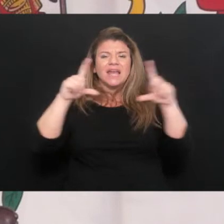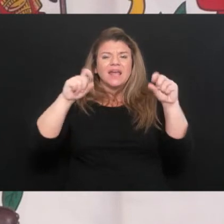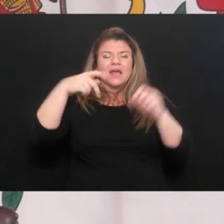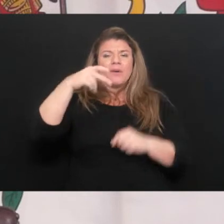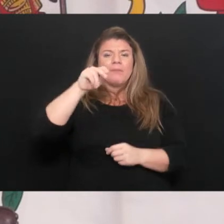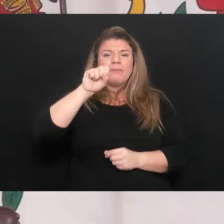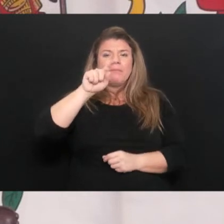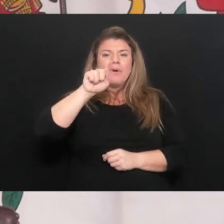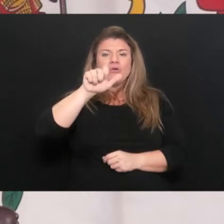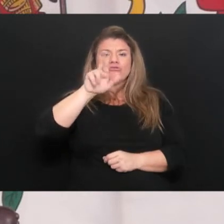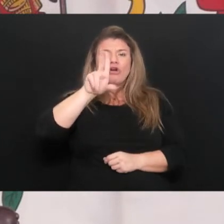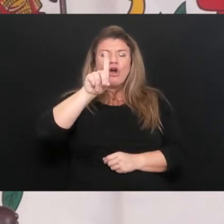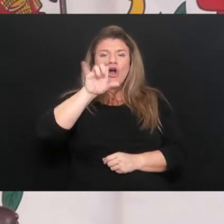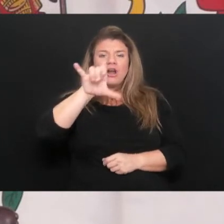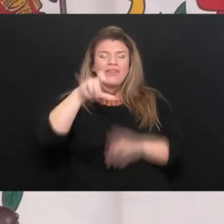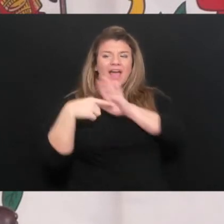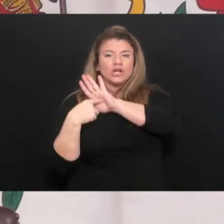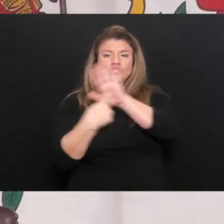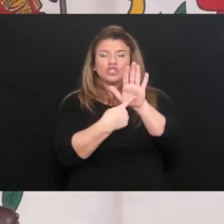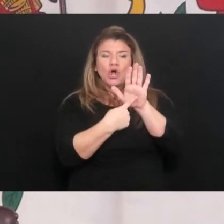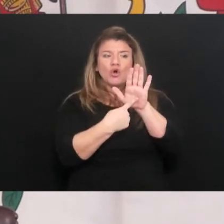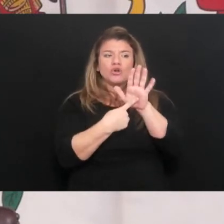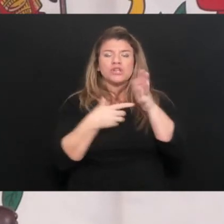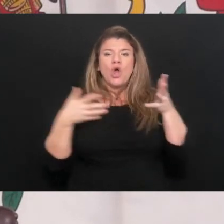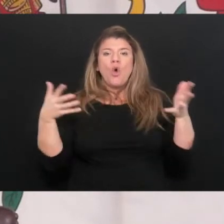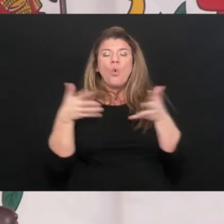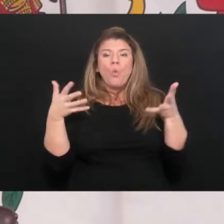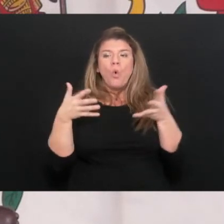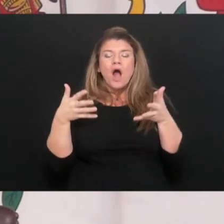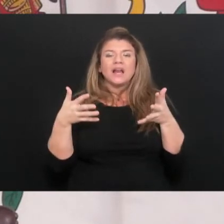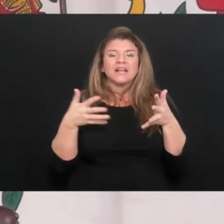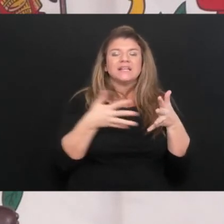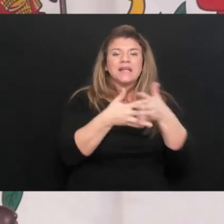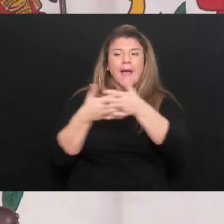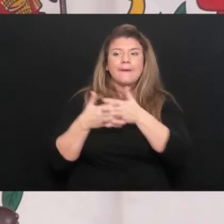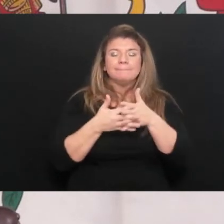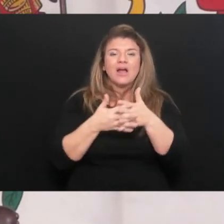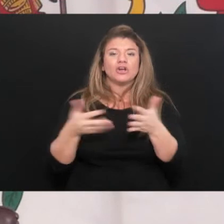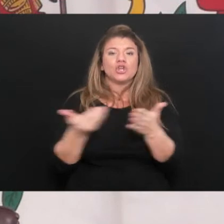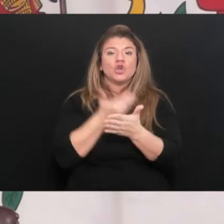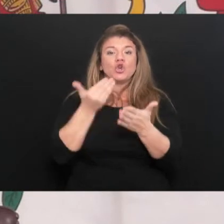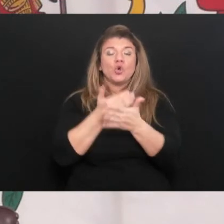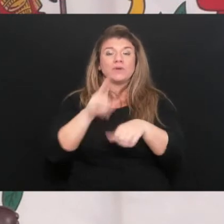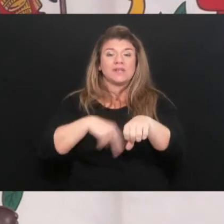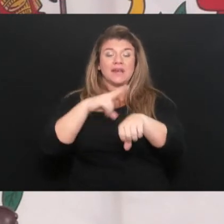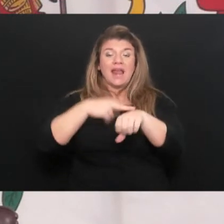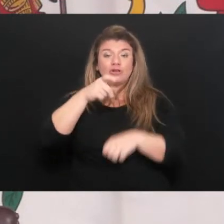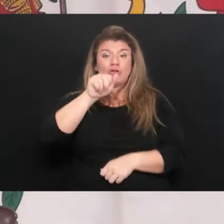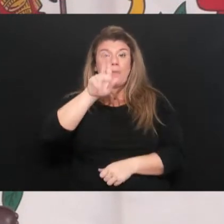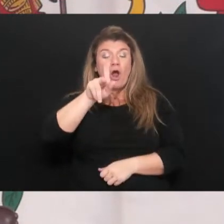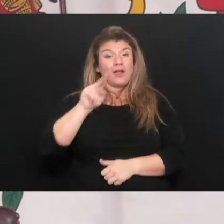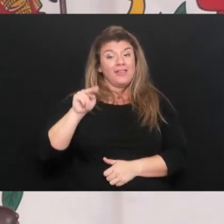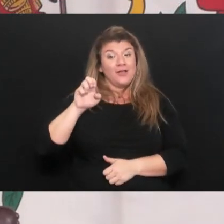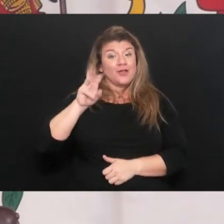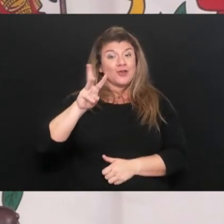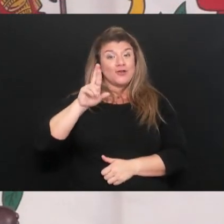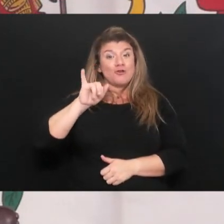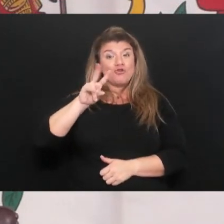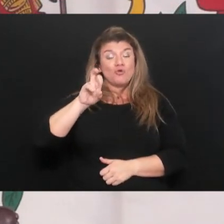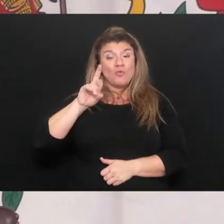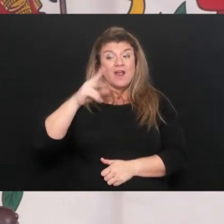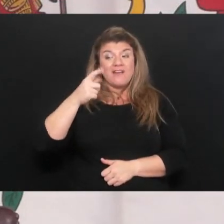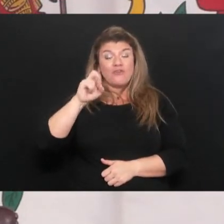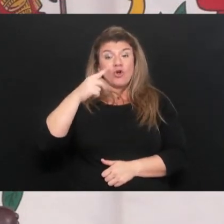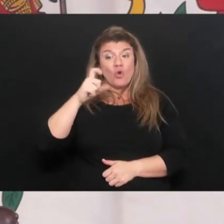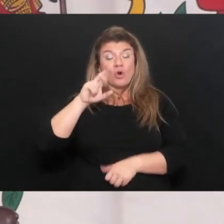that depicts the theme, what does America's newest national park, the New River Gorge National Park